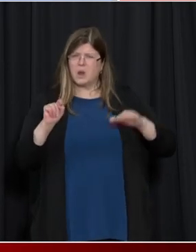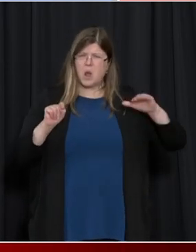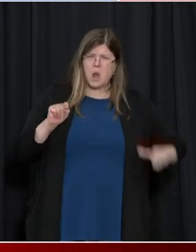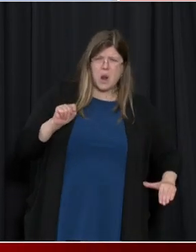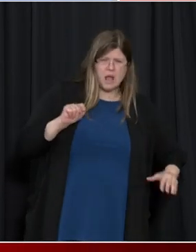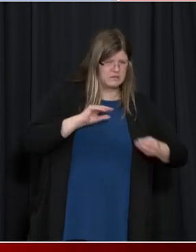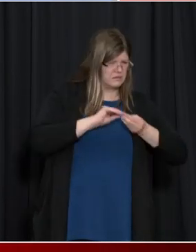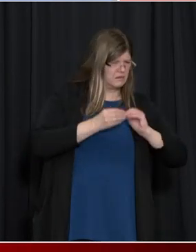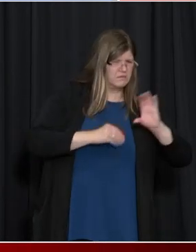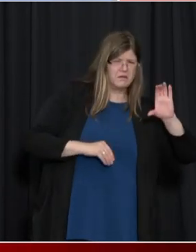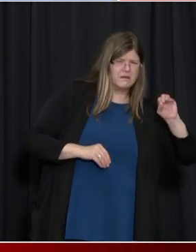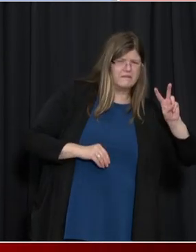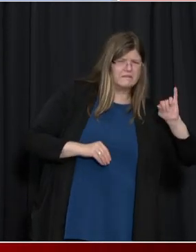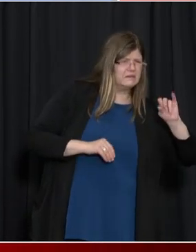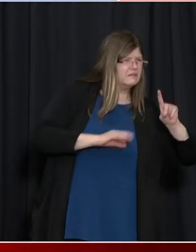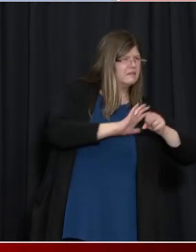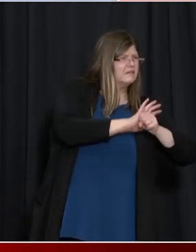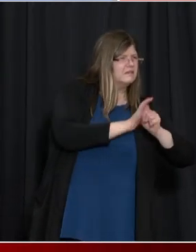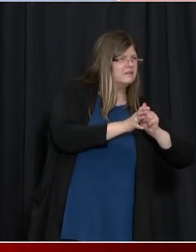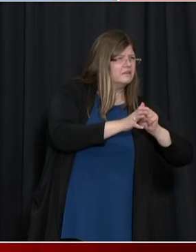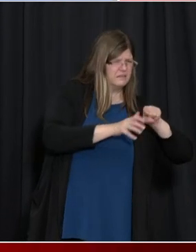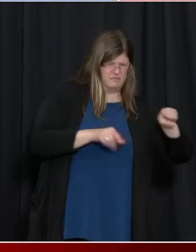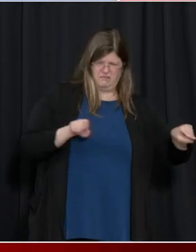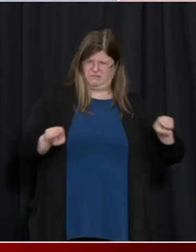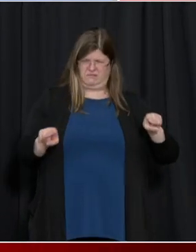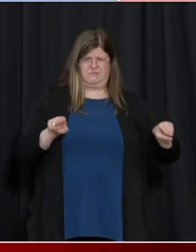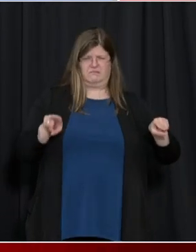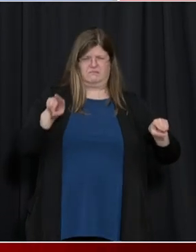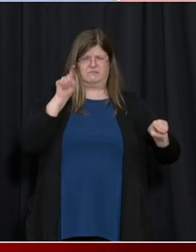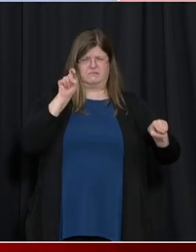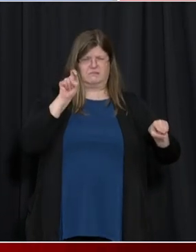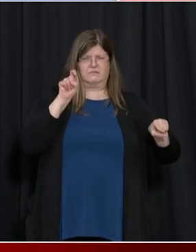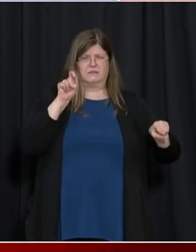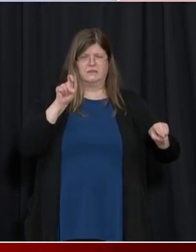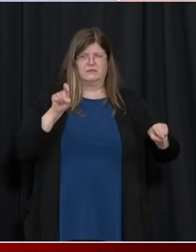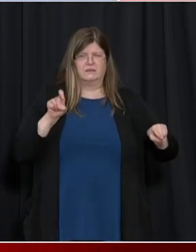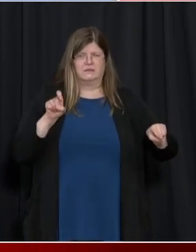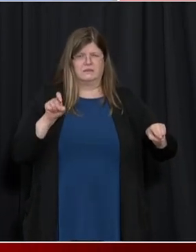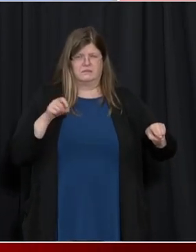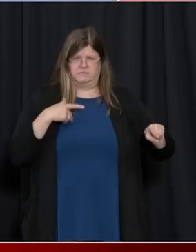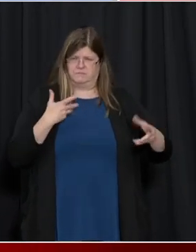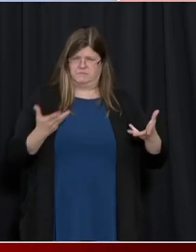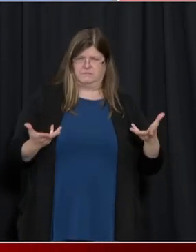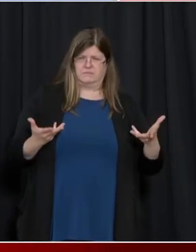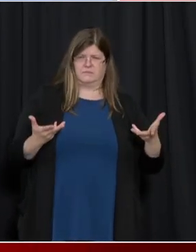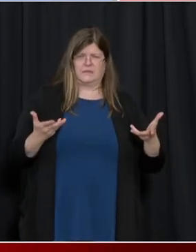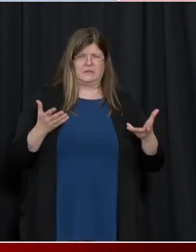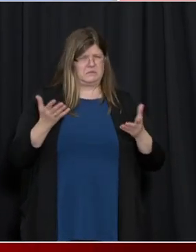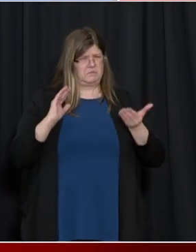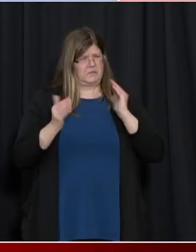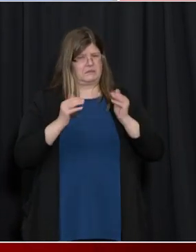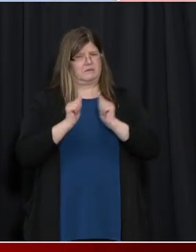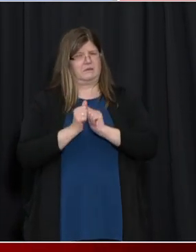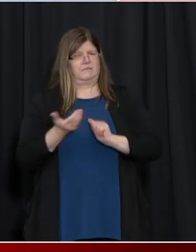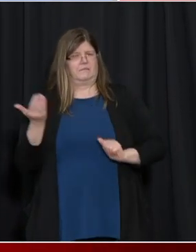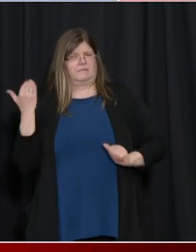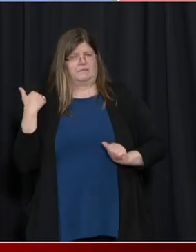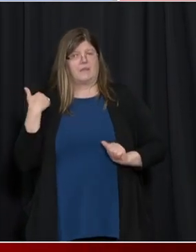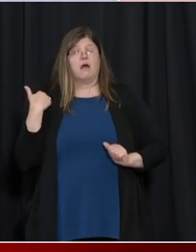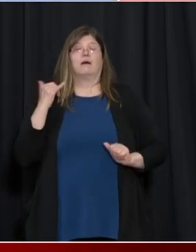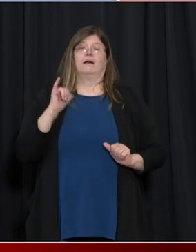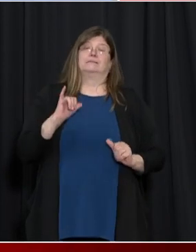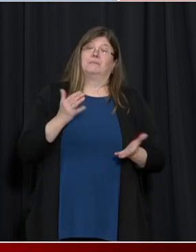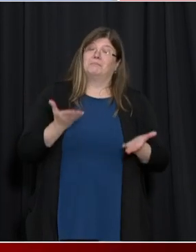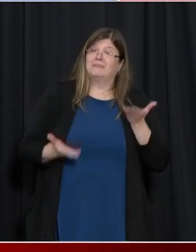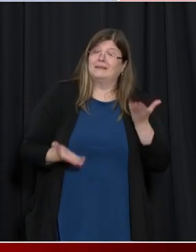or comparatively low rates of admission for COVID patients. And so those could be a couple of